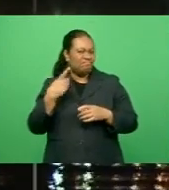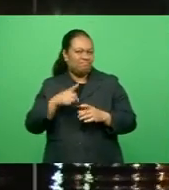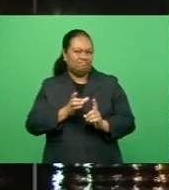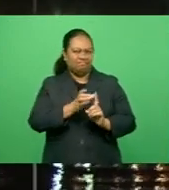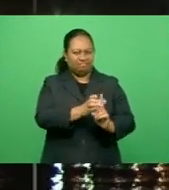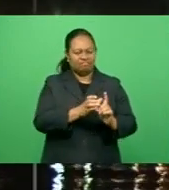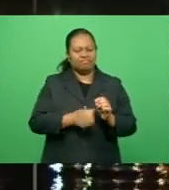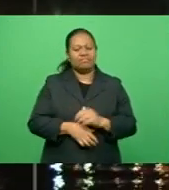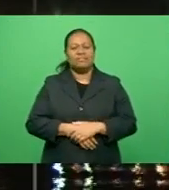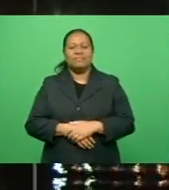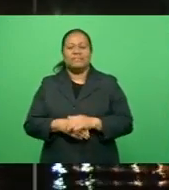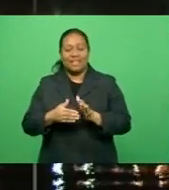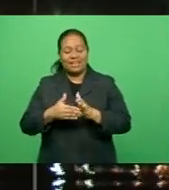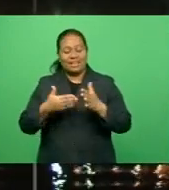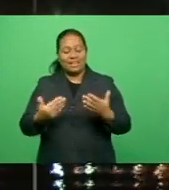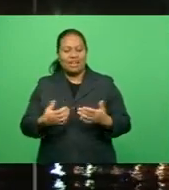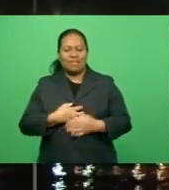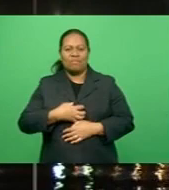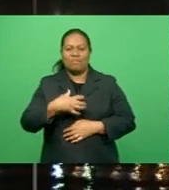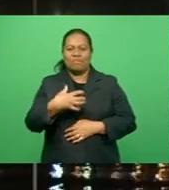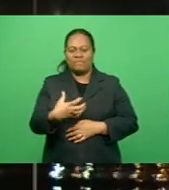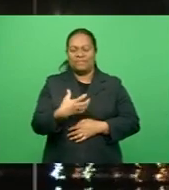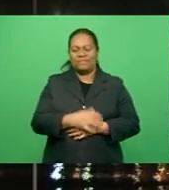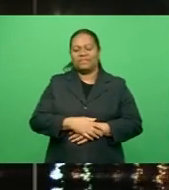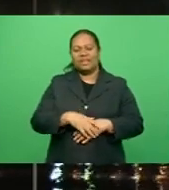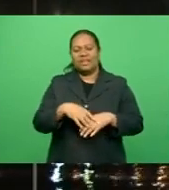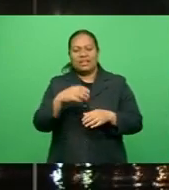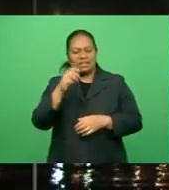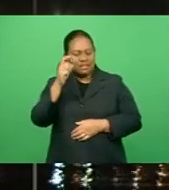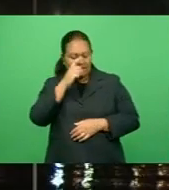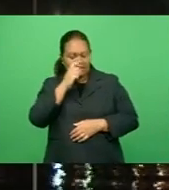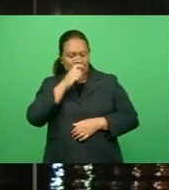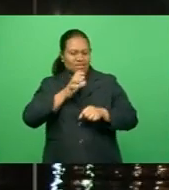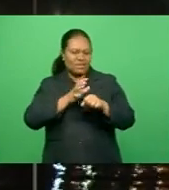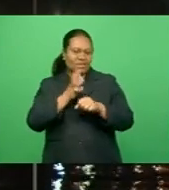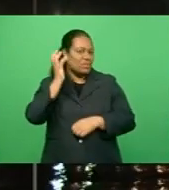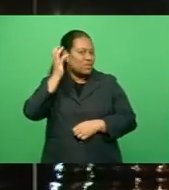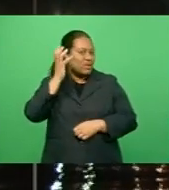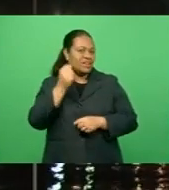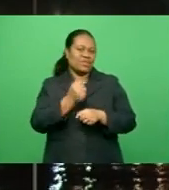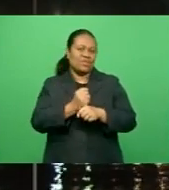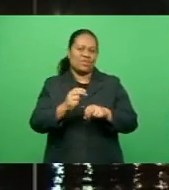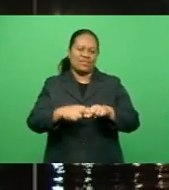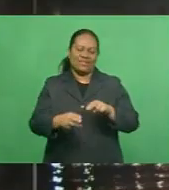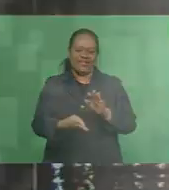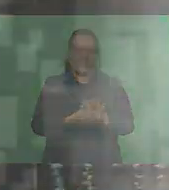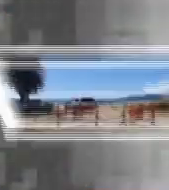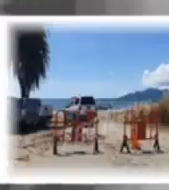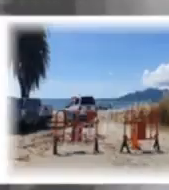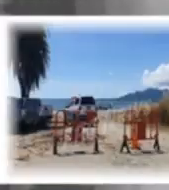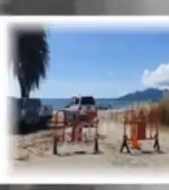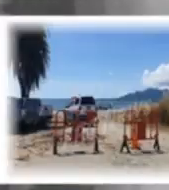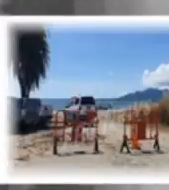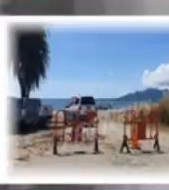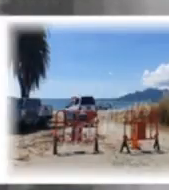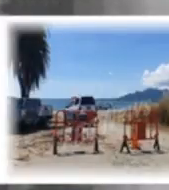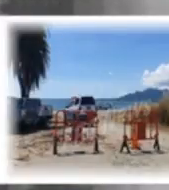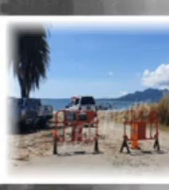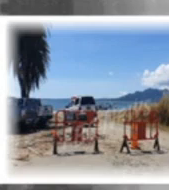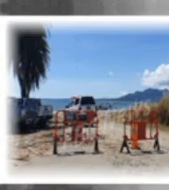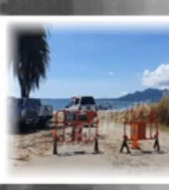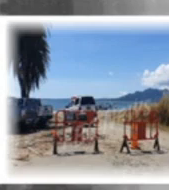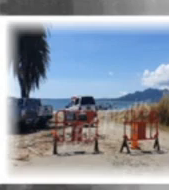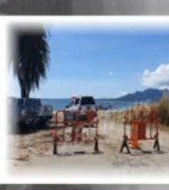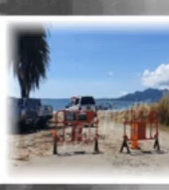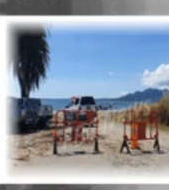arrears improve. Now for these stories and others, tune in daily to our sister radio station Gold FM. Our poll question we're asking, do we need